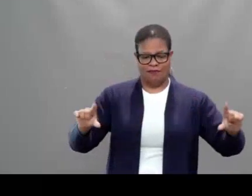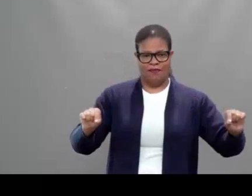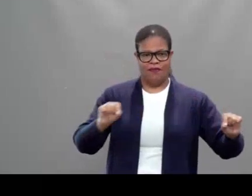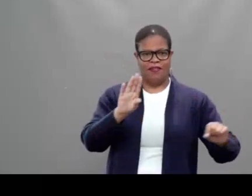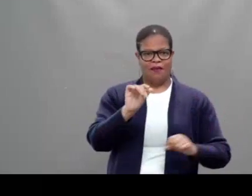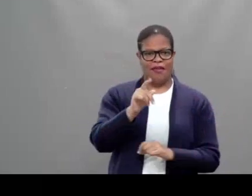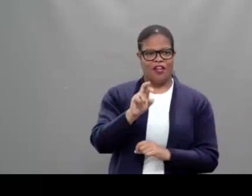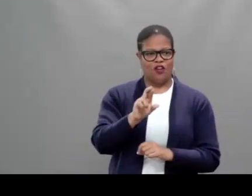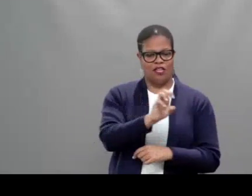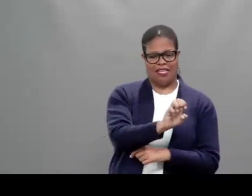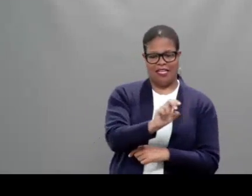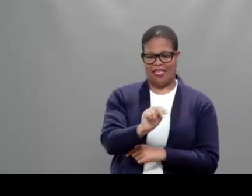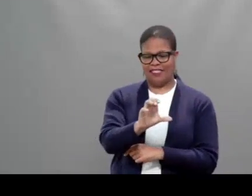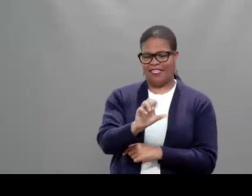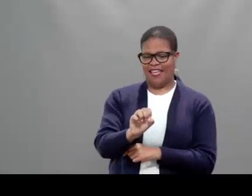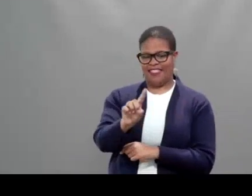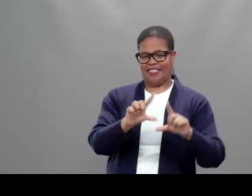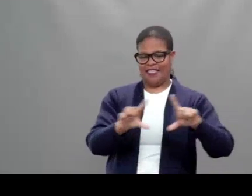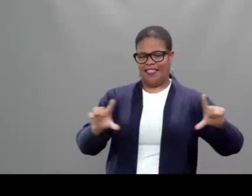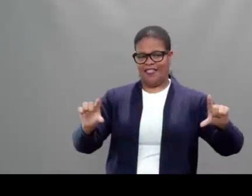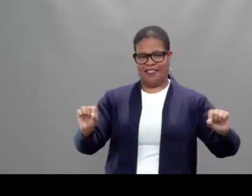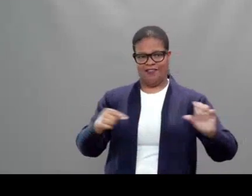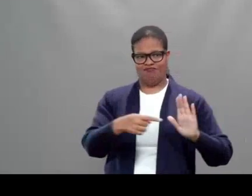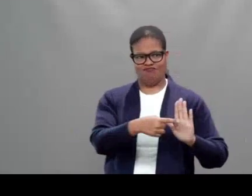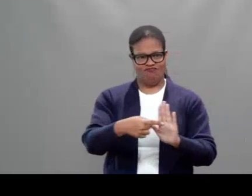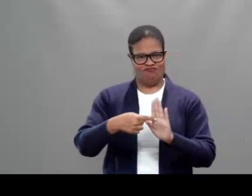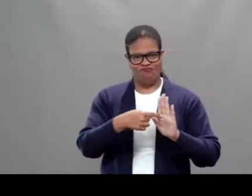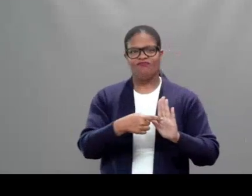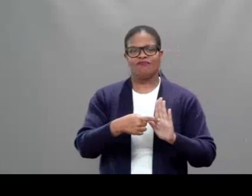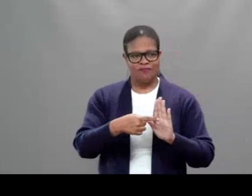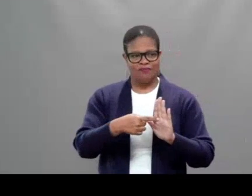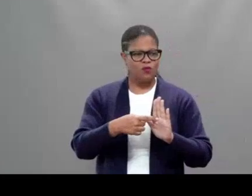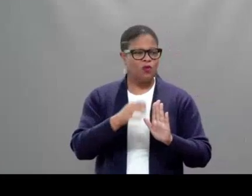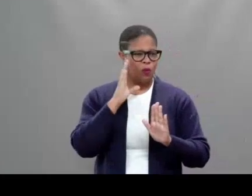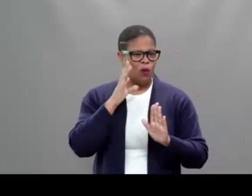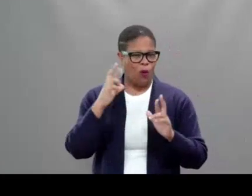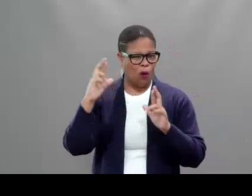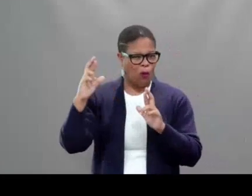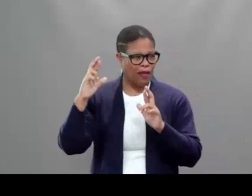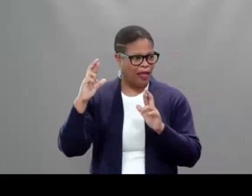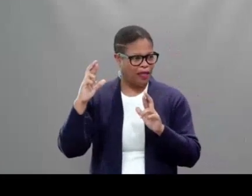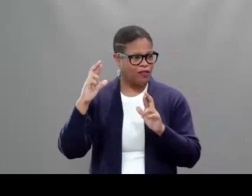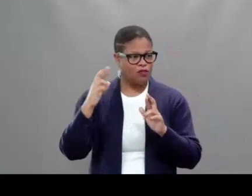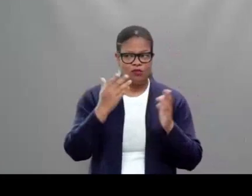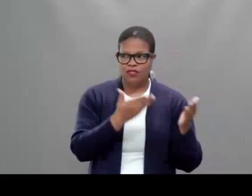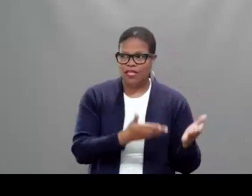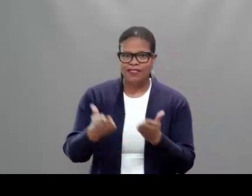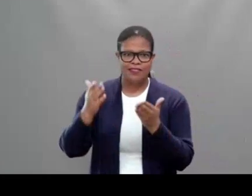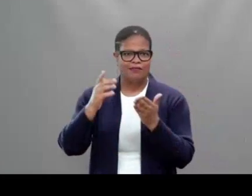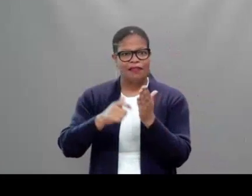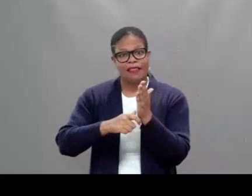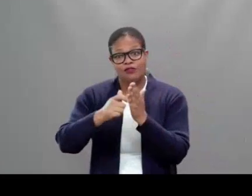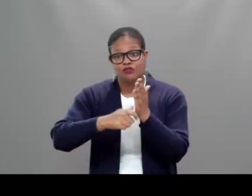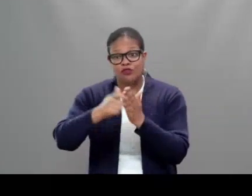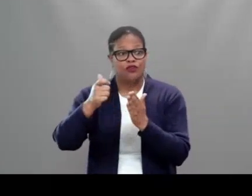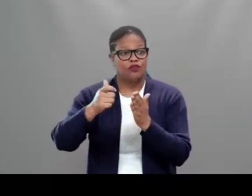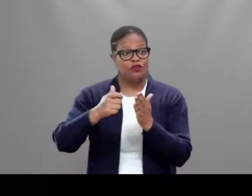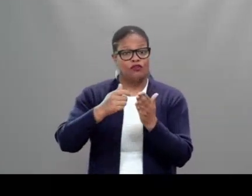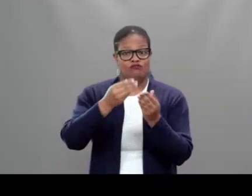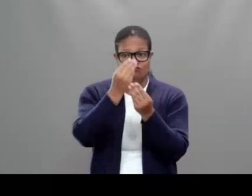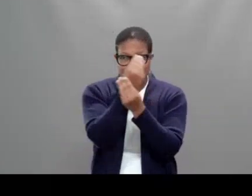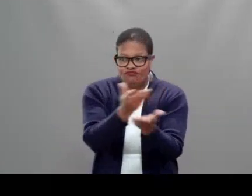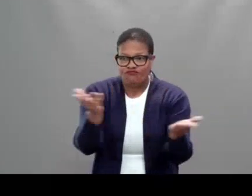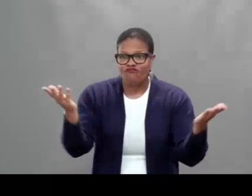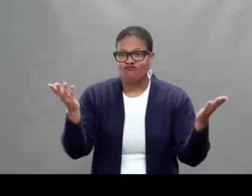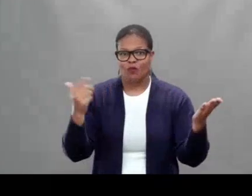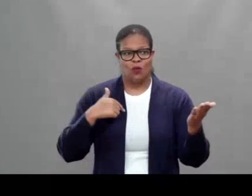say EMCSD and for the display, and so we're hoping to take some, literature and just get our name out there a